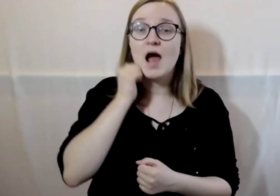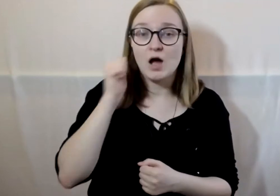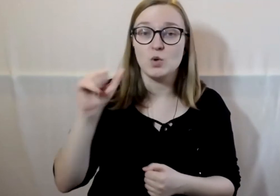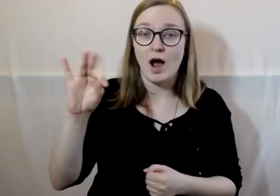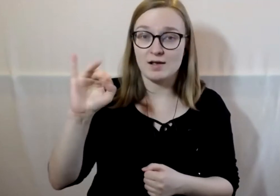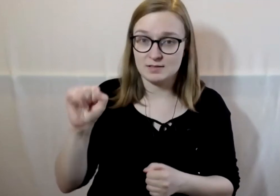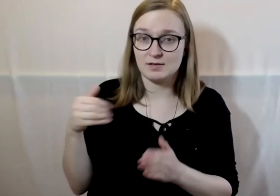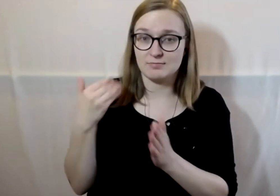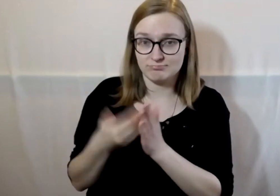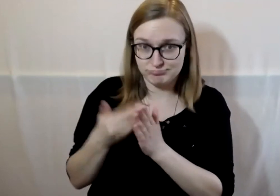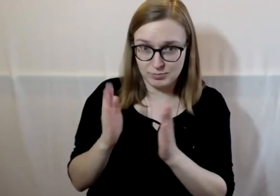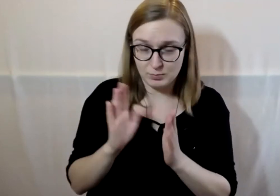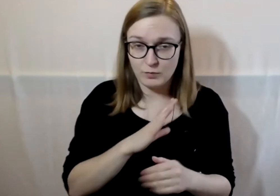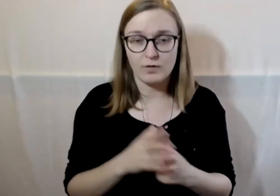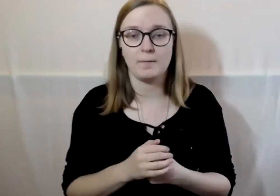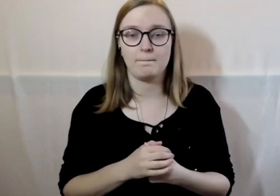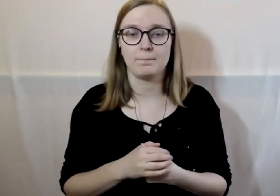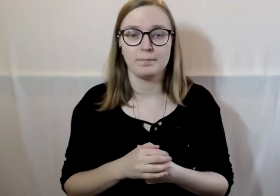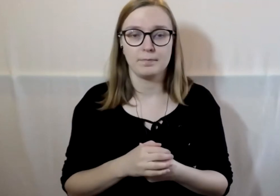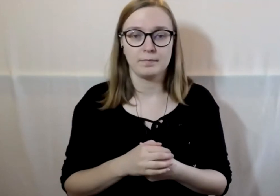that comment, and thank you,